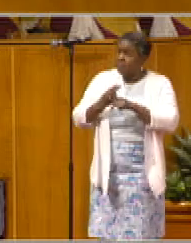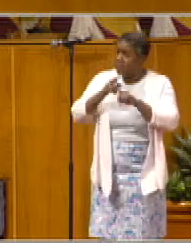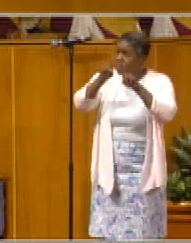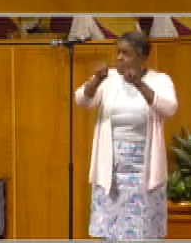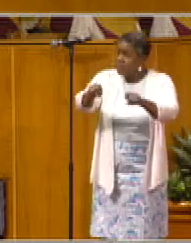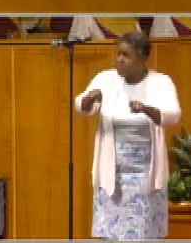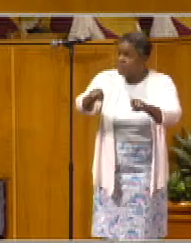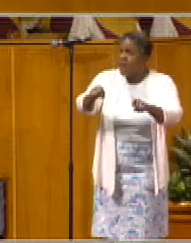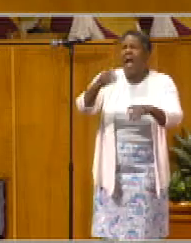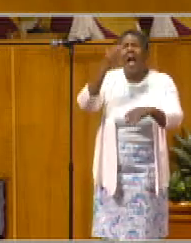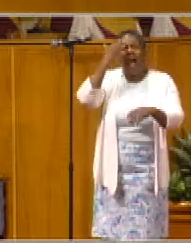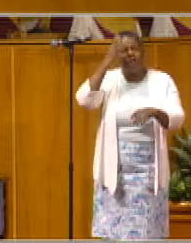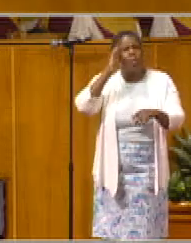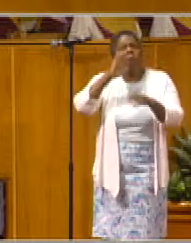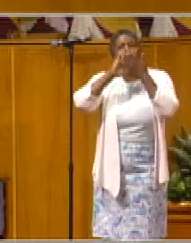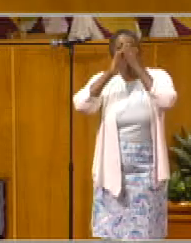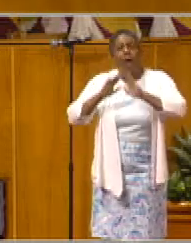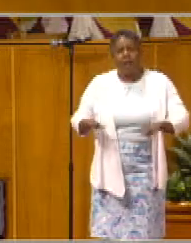I knew it would get quiet here,